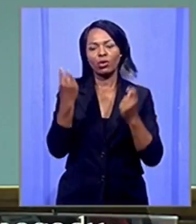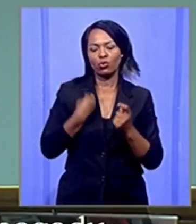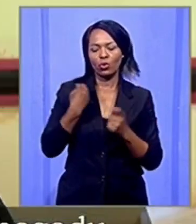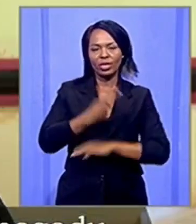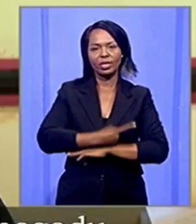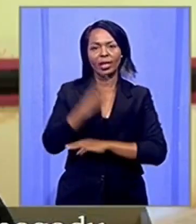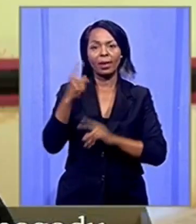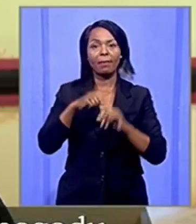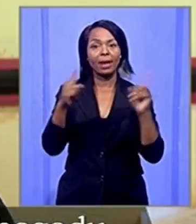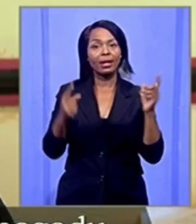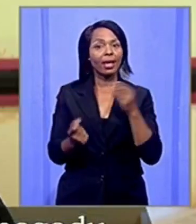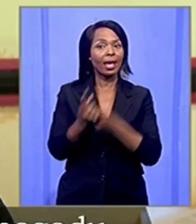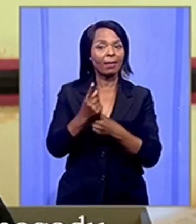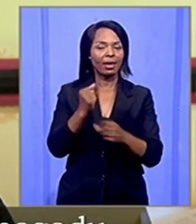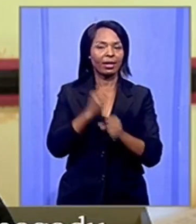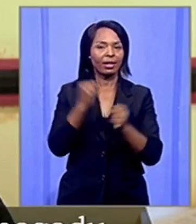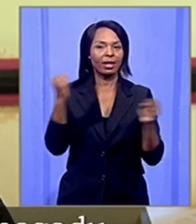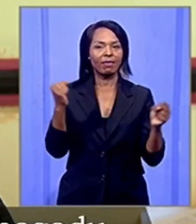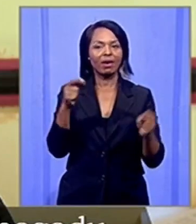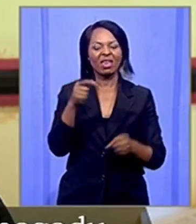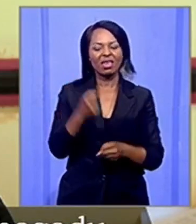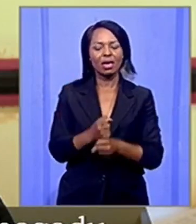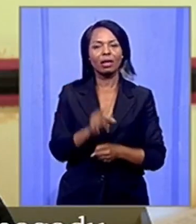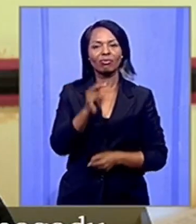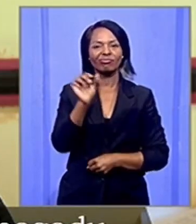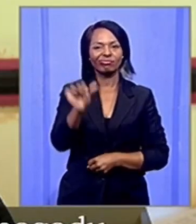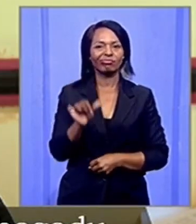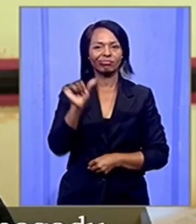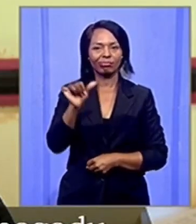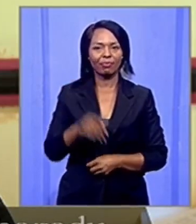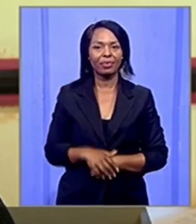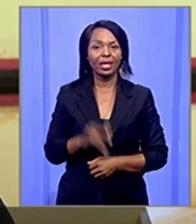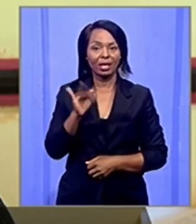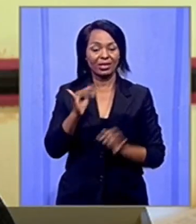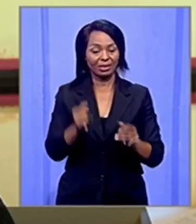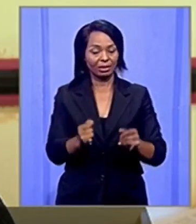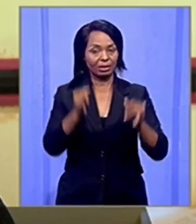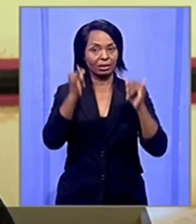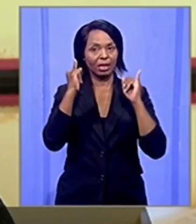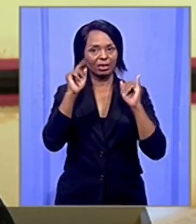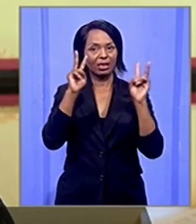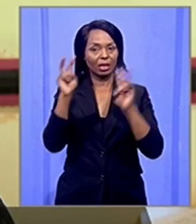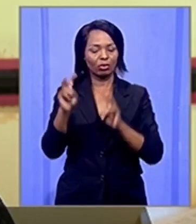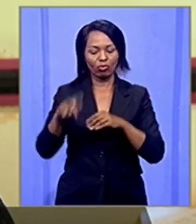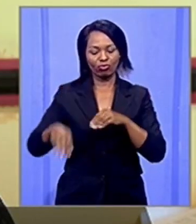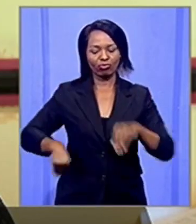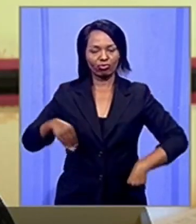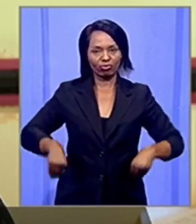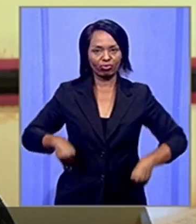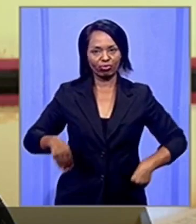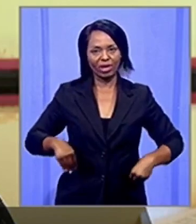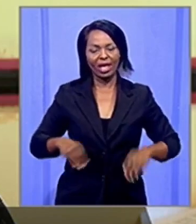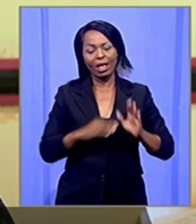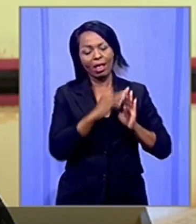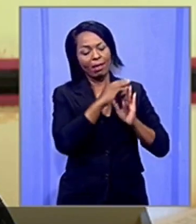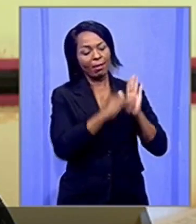2016. If we are serious about corruption, then we need to go even beyond that list. To